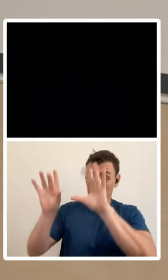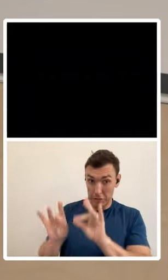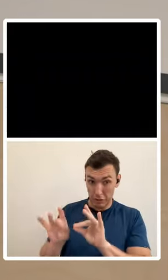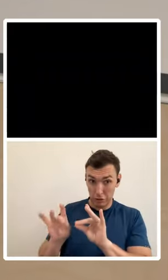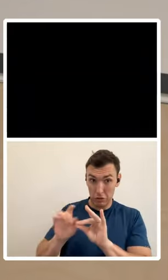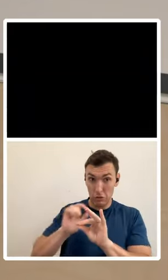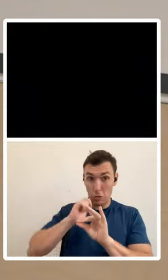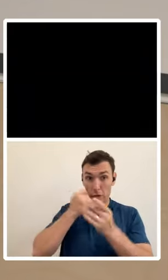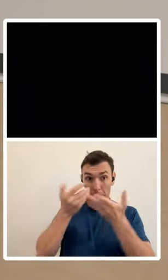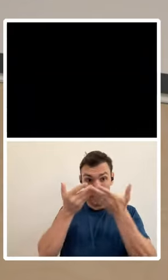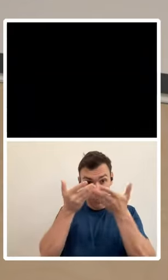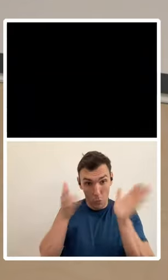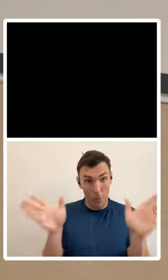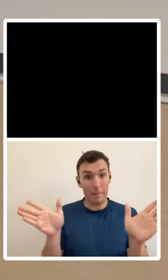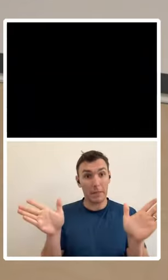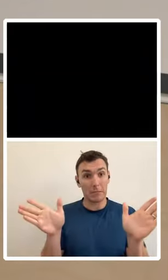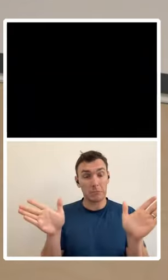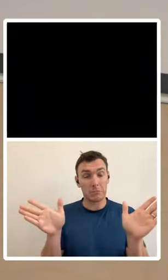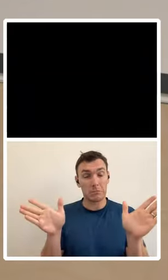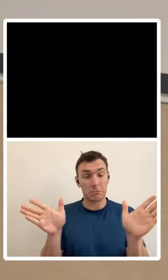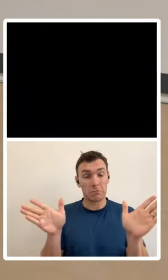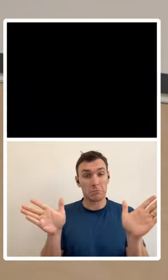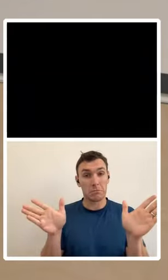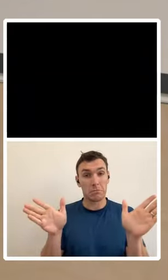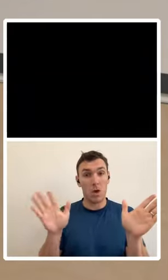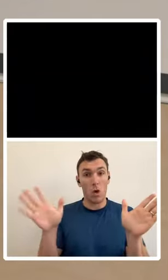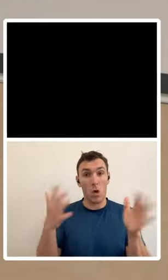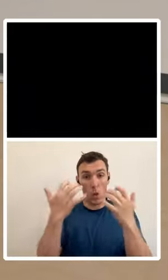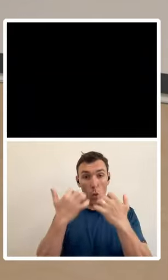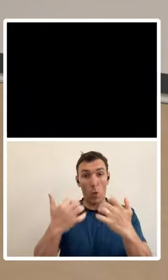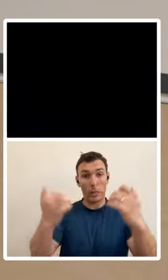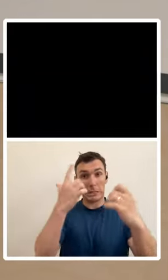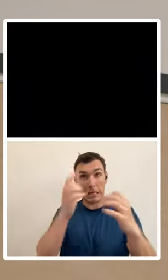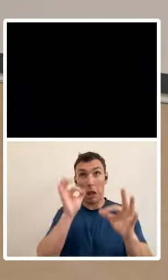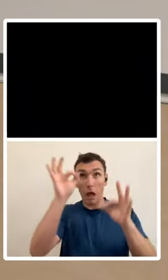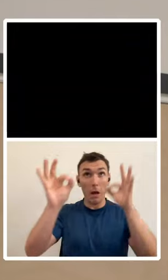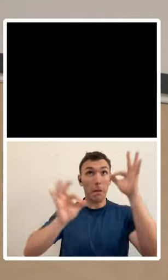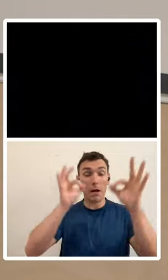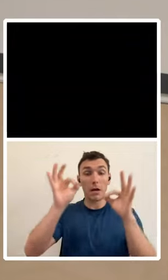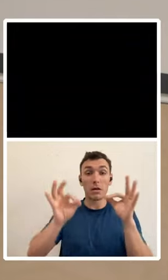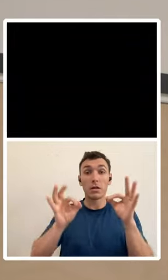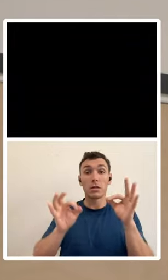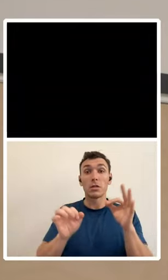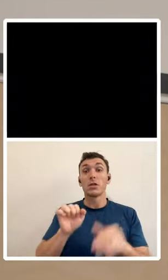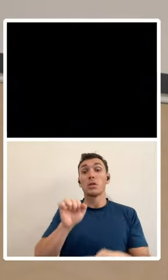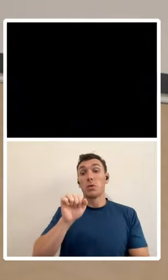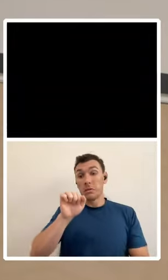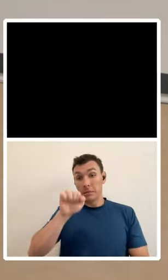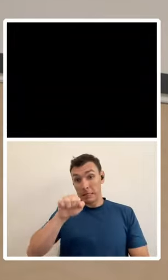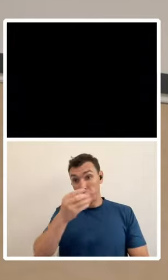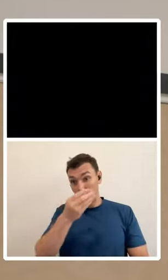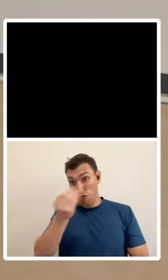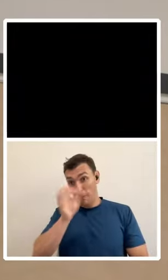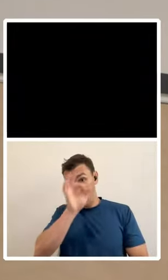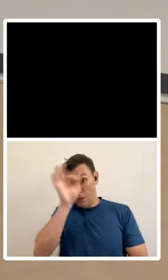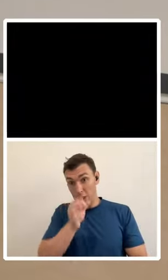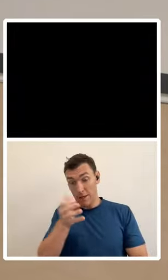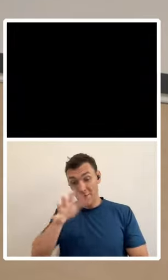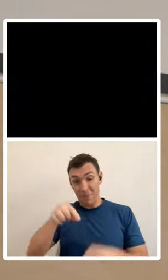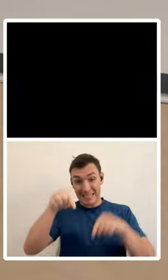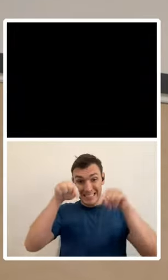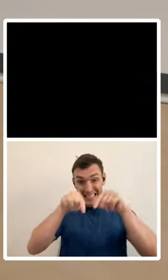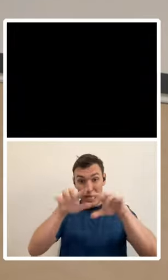hybrid event tonight, so we'll have some questions from in person, and we'll have some questions online as well, and